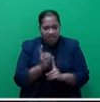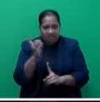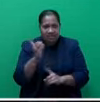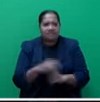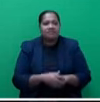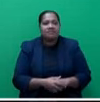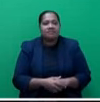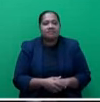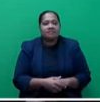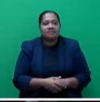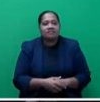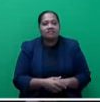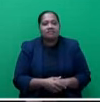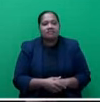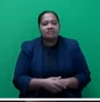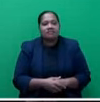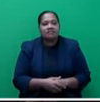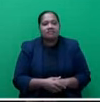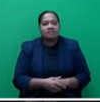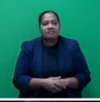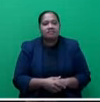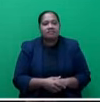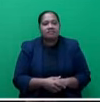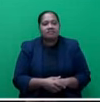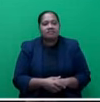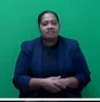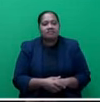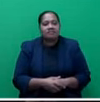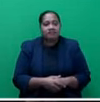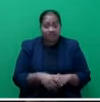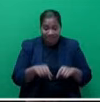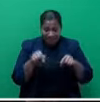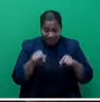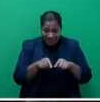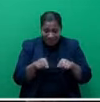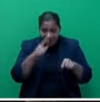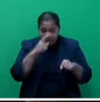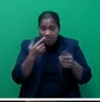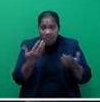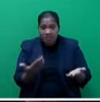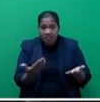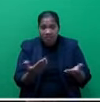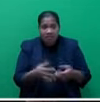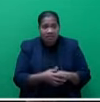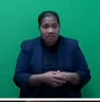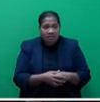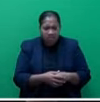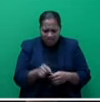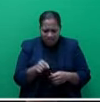You know. I mean, these guys are people with reputation in the area of